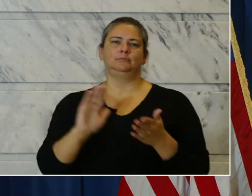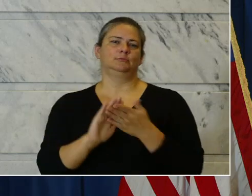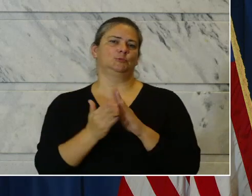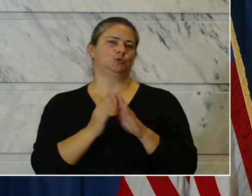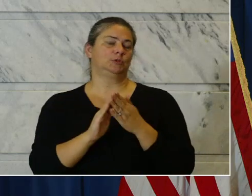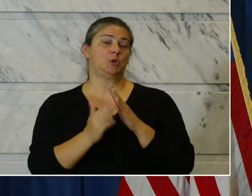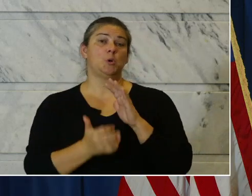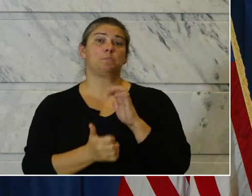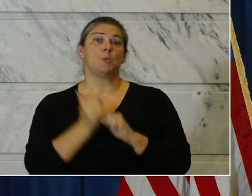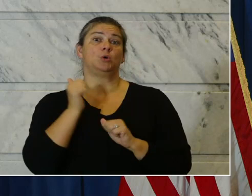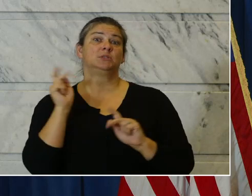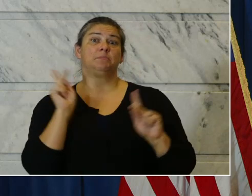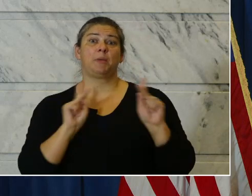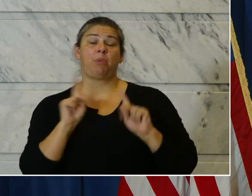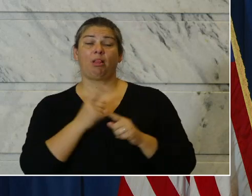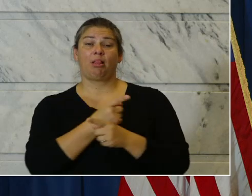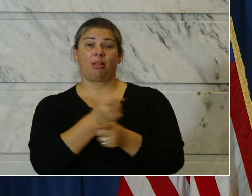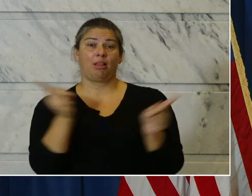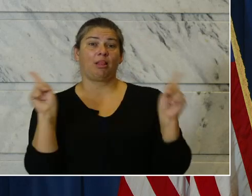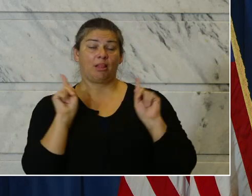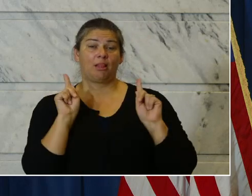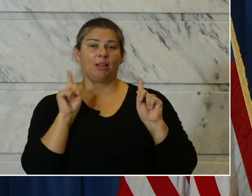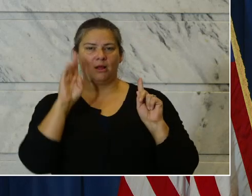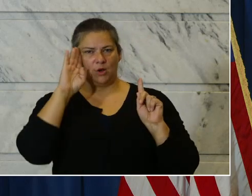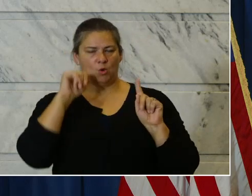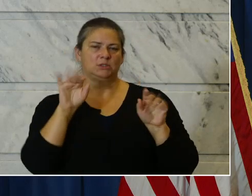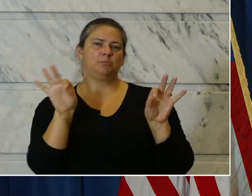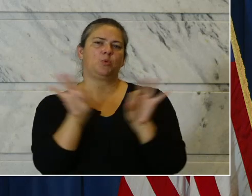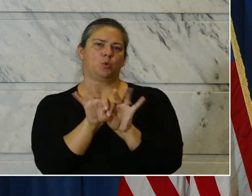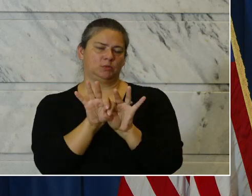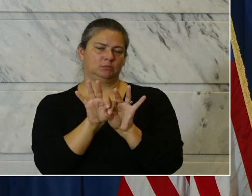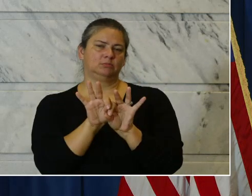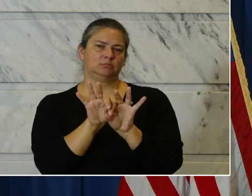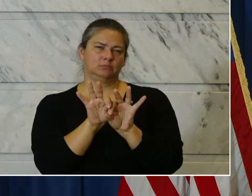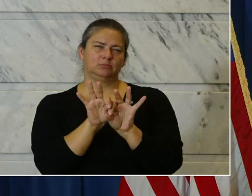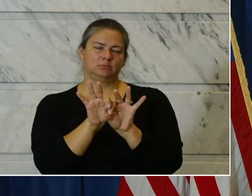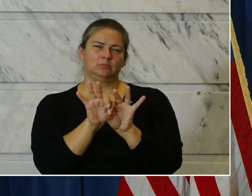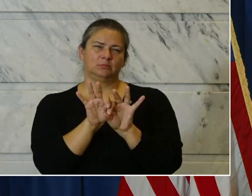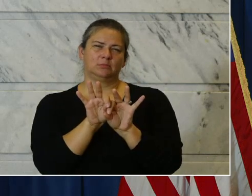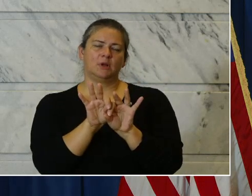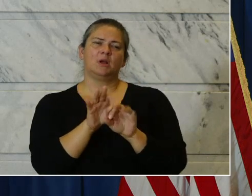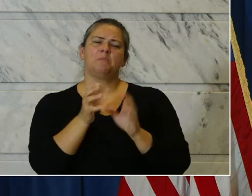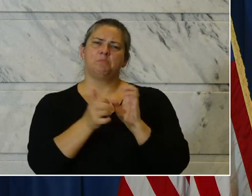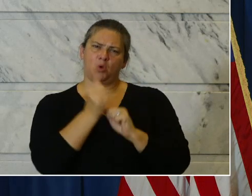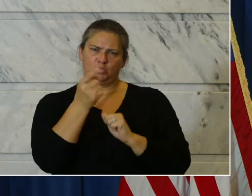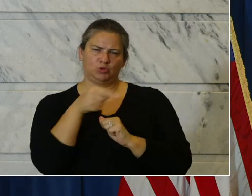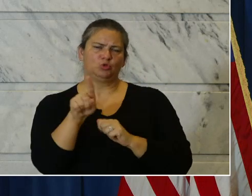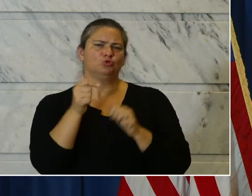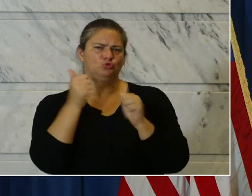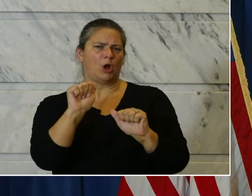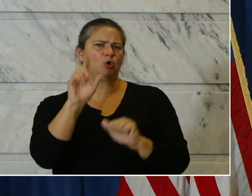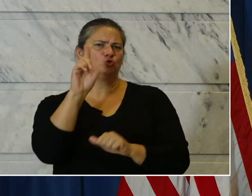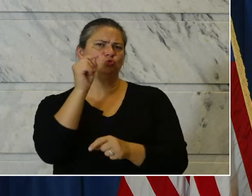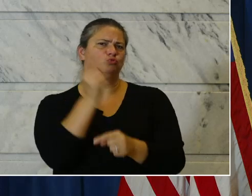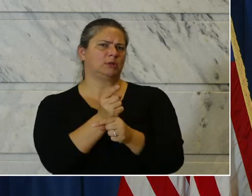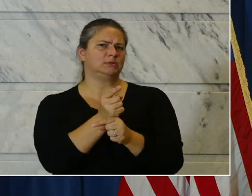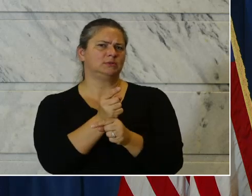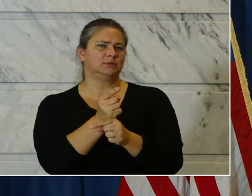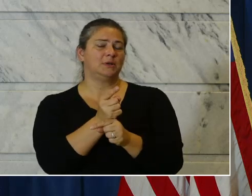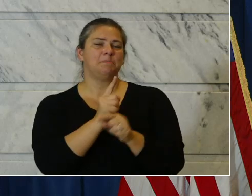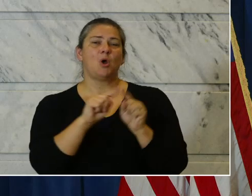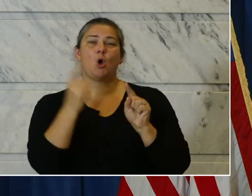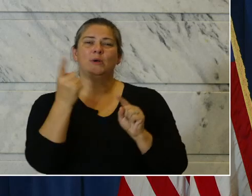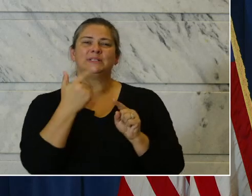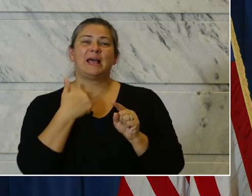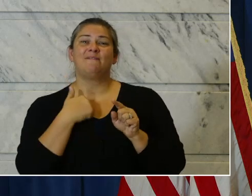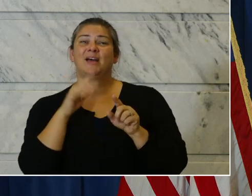most people understand that this is important and are trying to do the right thing. There's always that small crowd who's got to choose